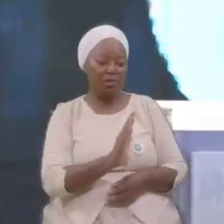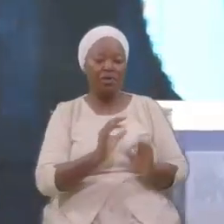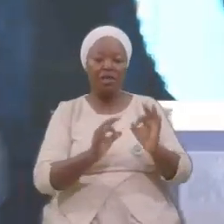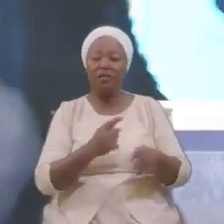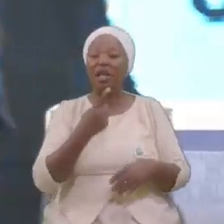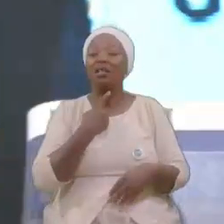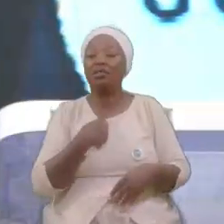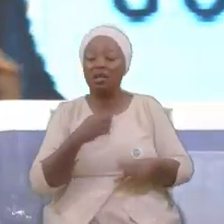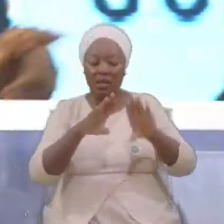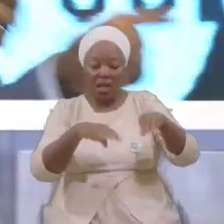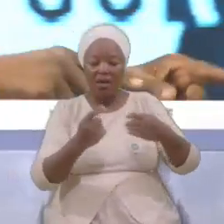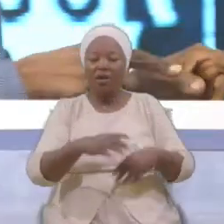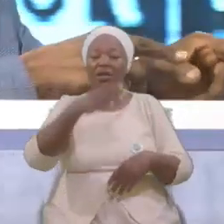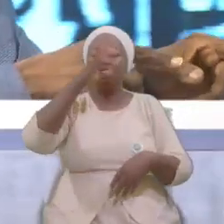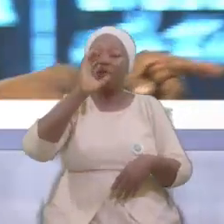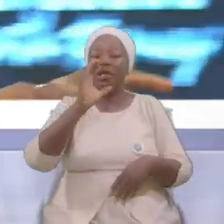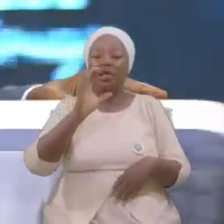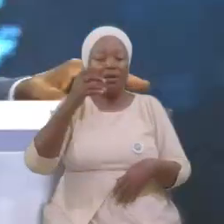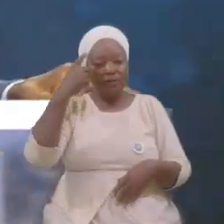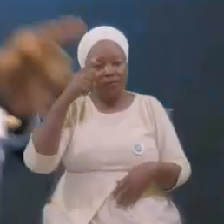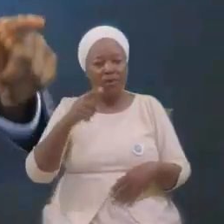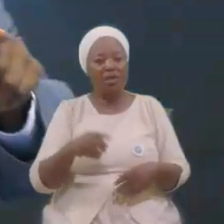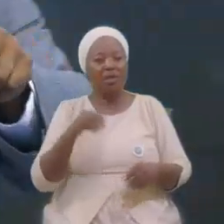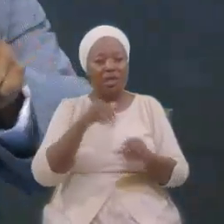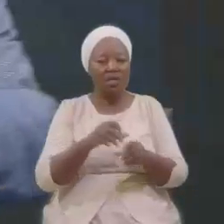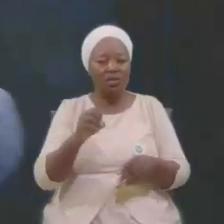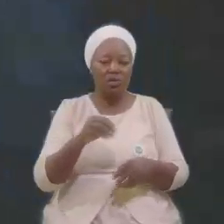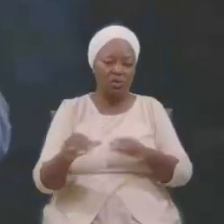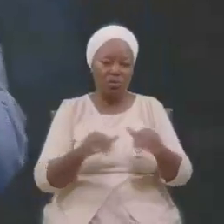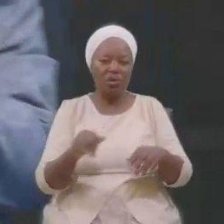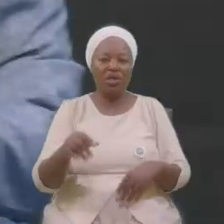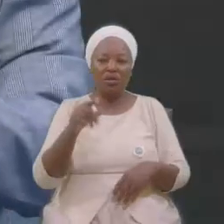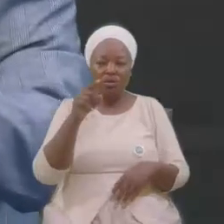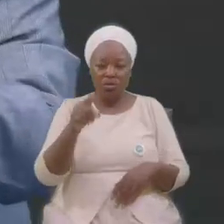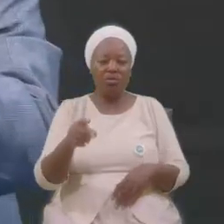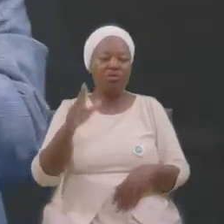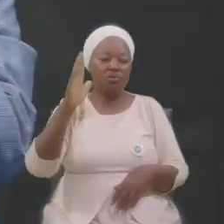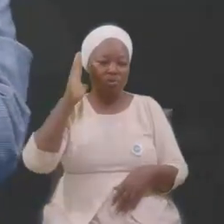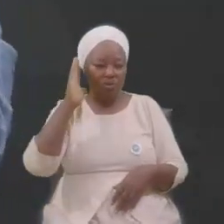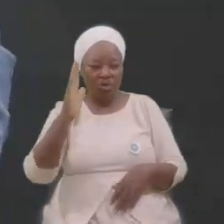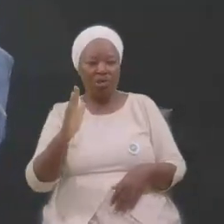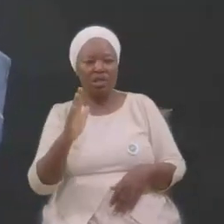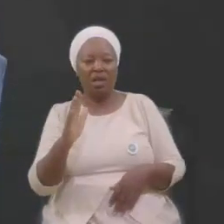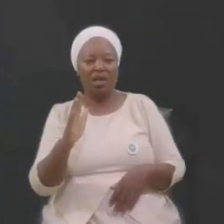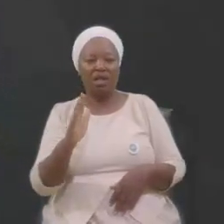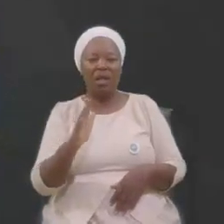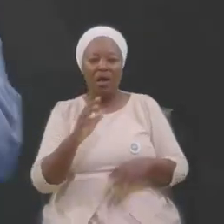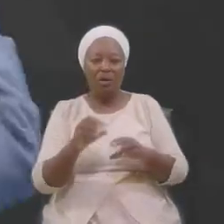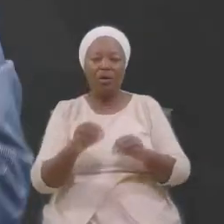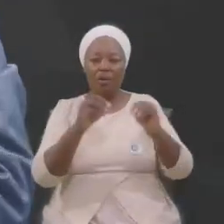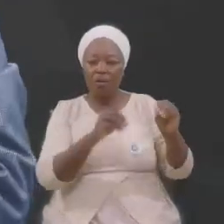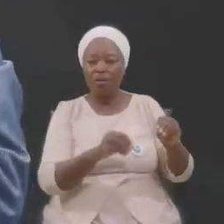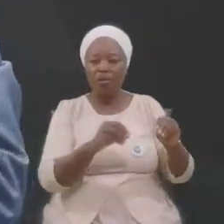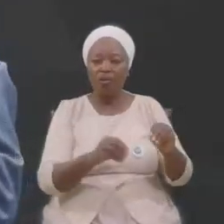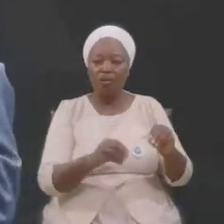him drink. For in so doing, thou shalt heap coals